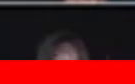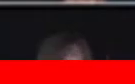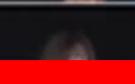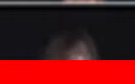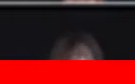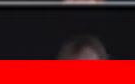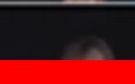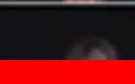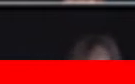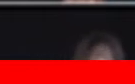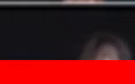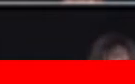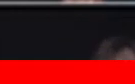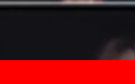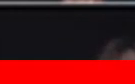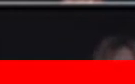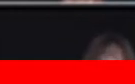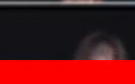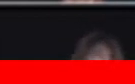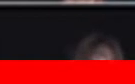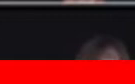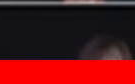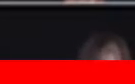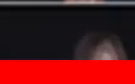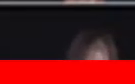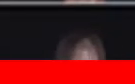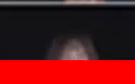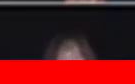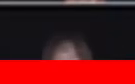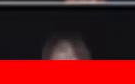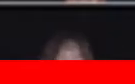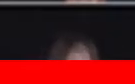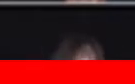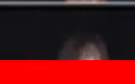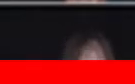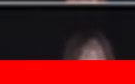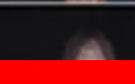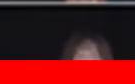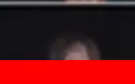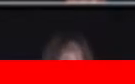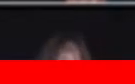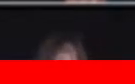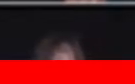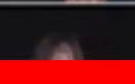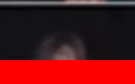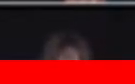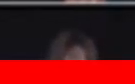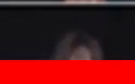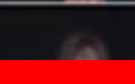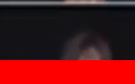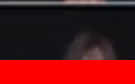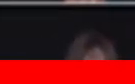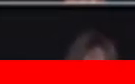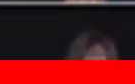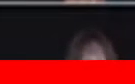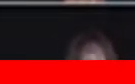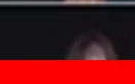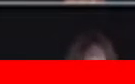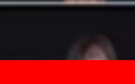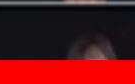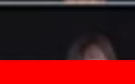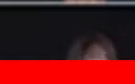casinos, museums, and personal services must close. Manufacturing, agriculture, supply chain, and